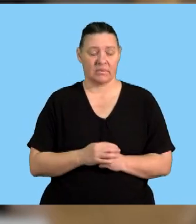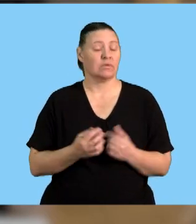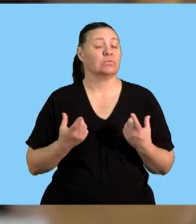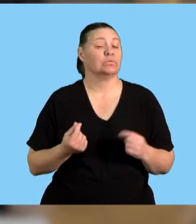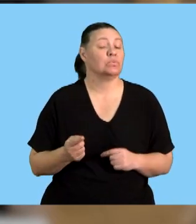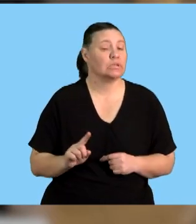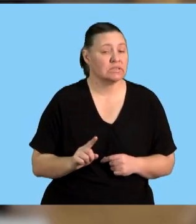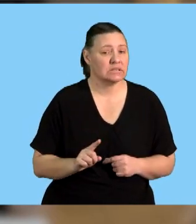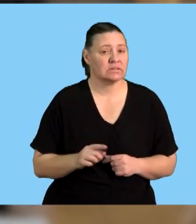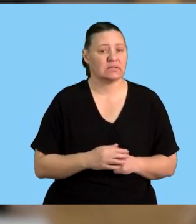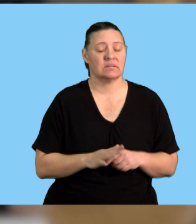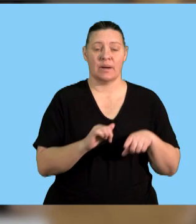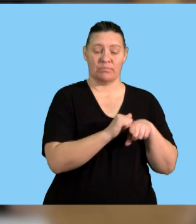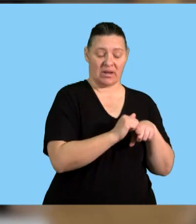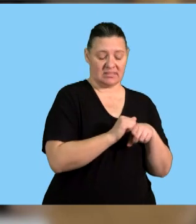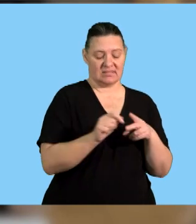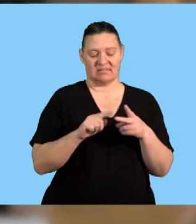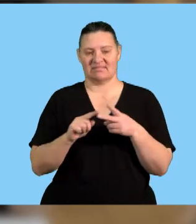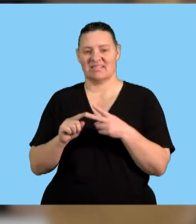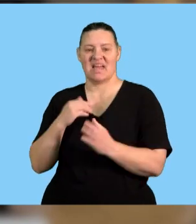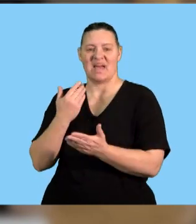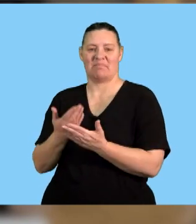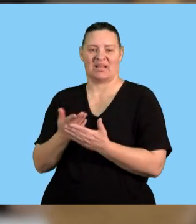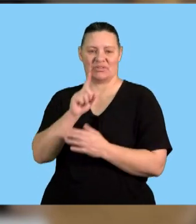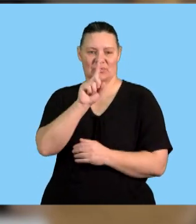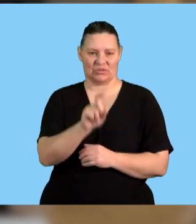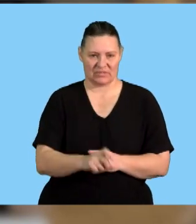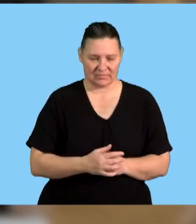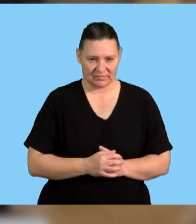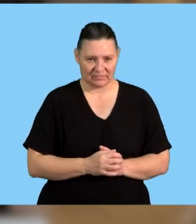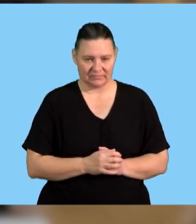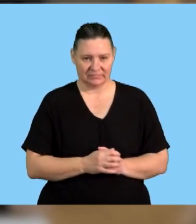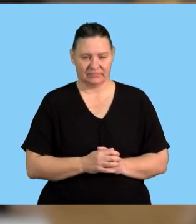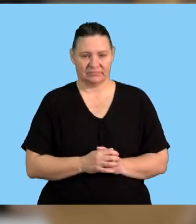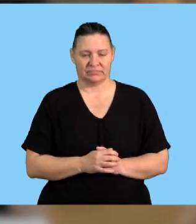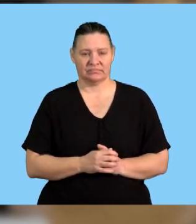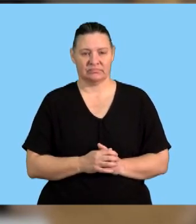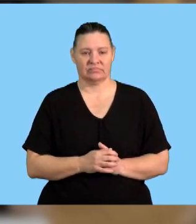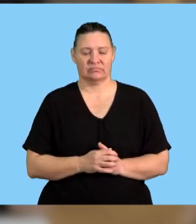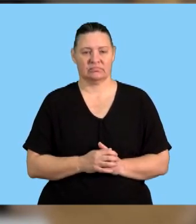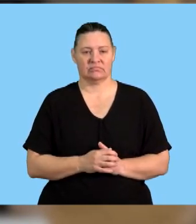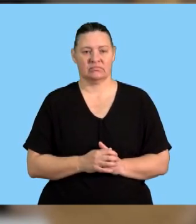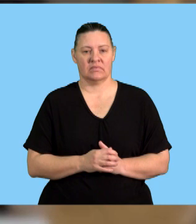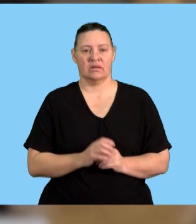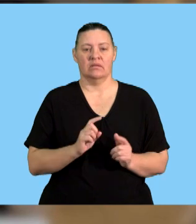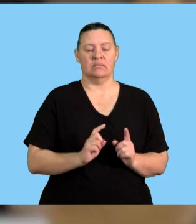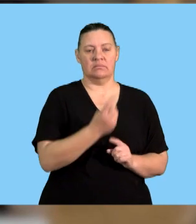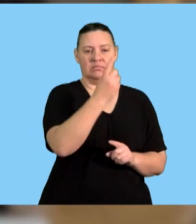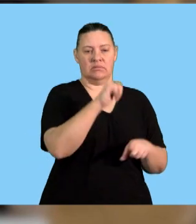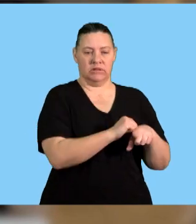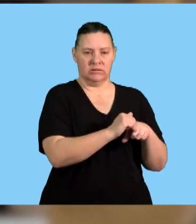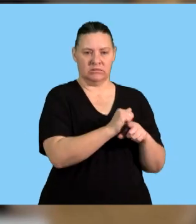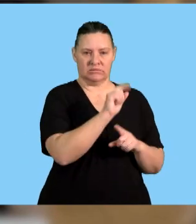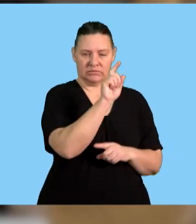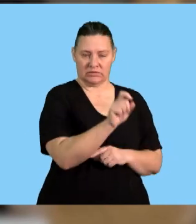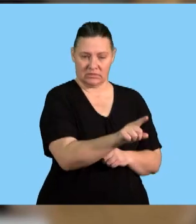specifically on practice and application questions. Now let us look at our first question